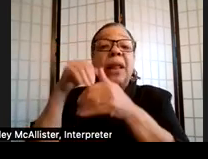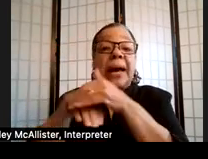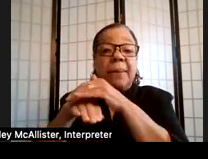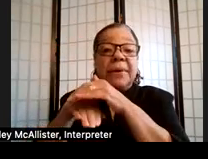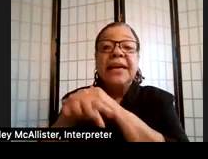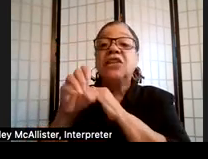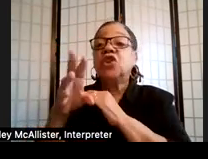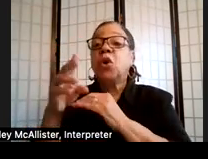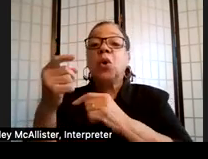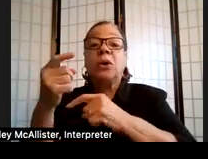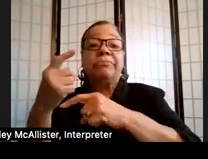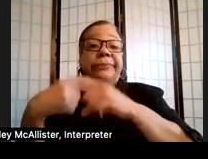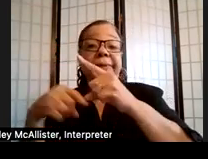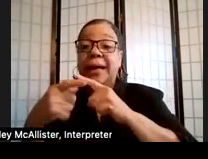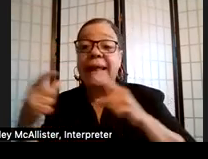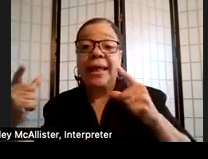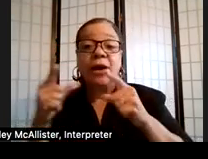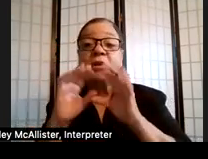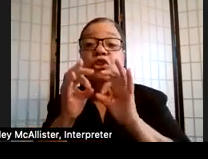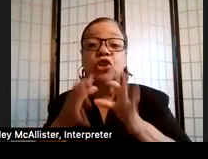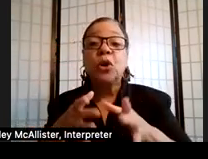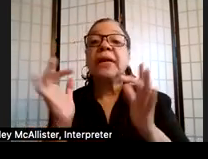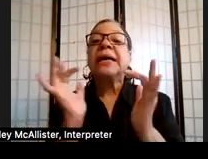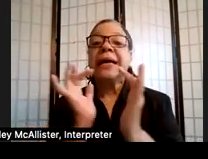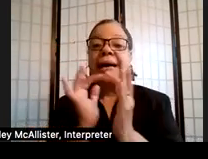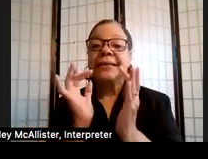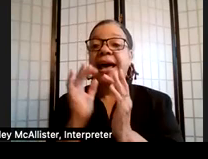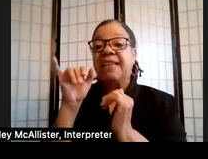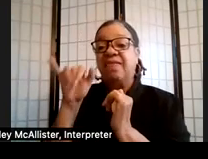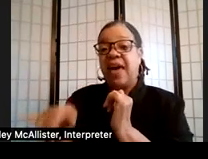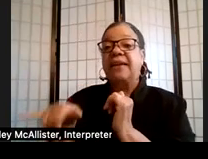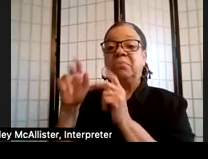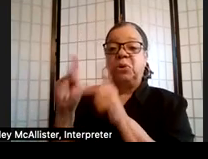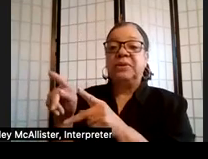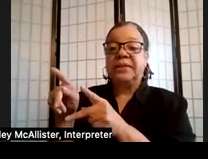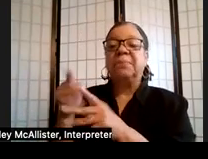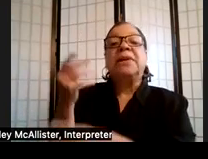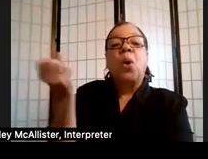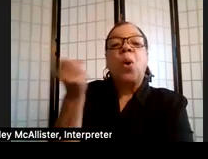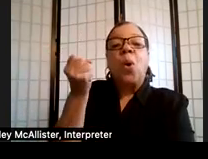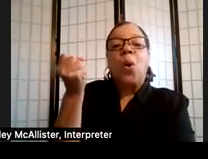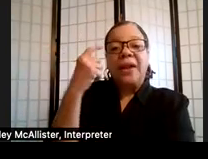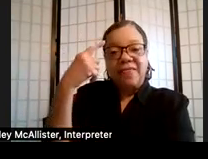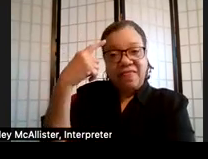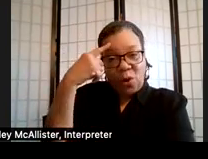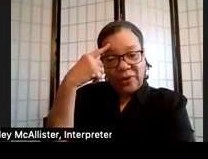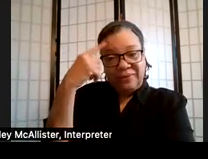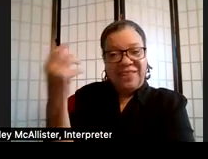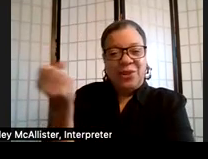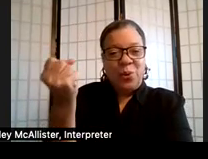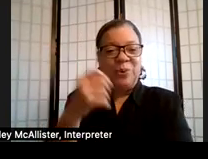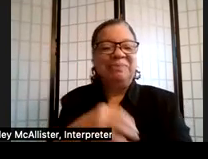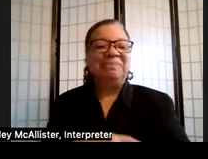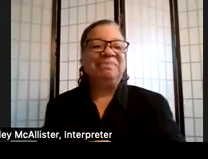language interpreter, please contact X. But we'll hold that thought for the moment. Next